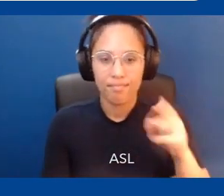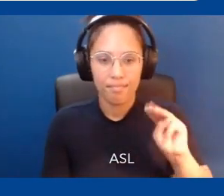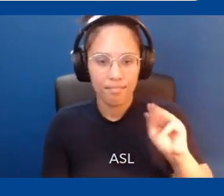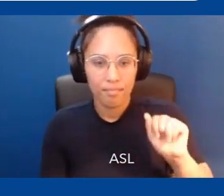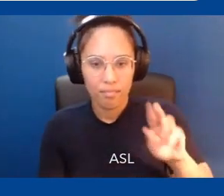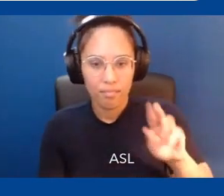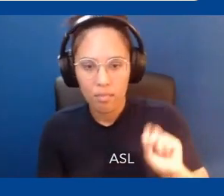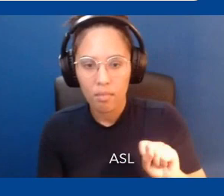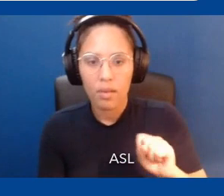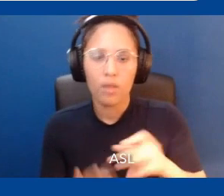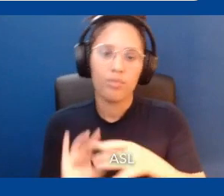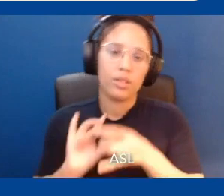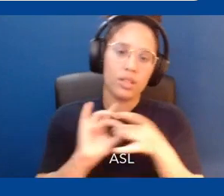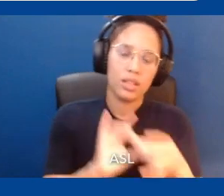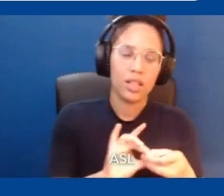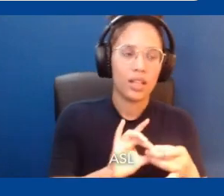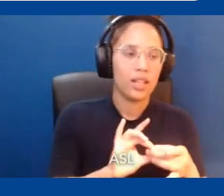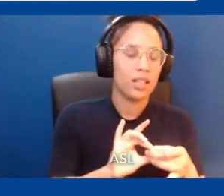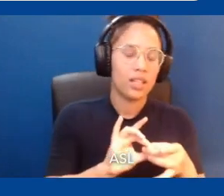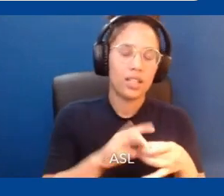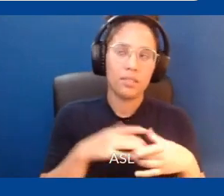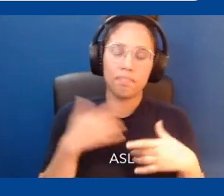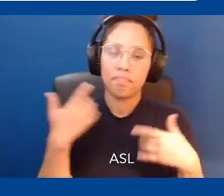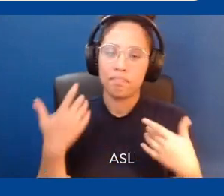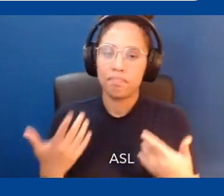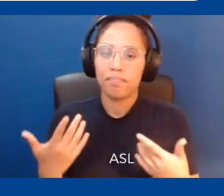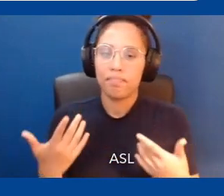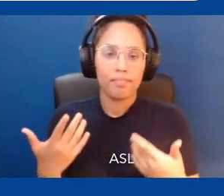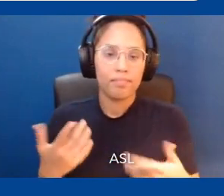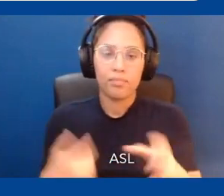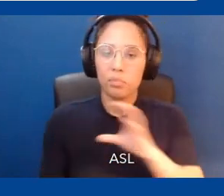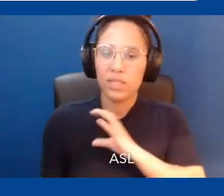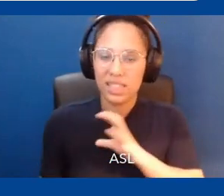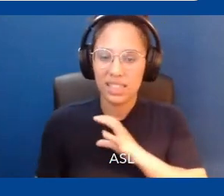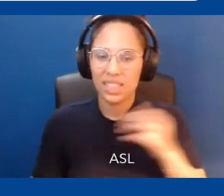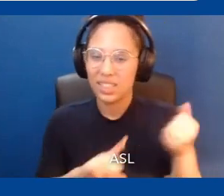and yes, all